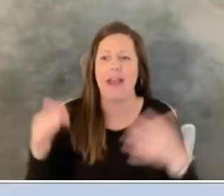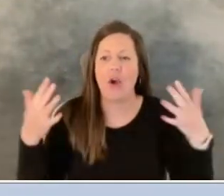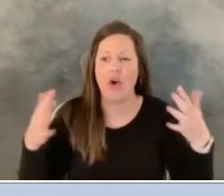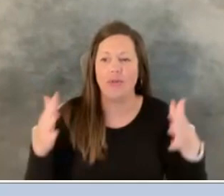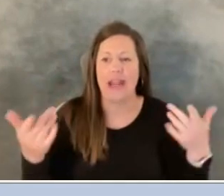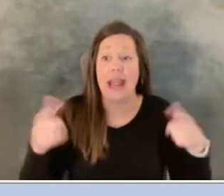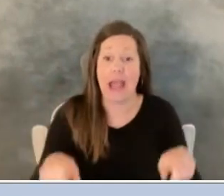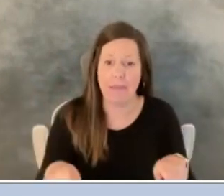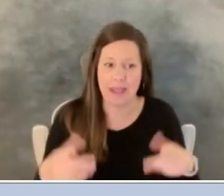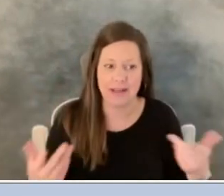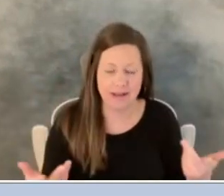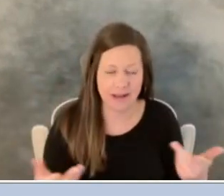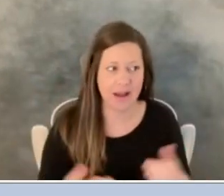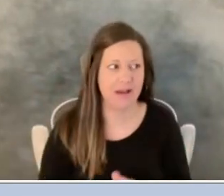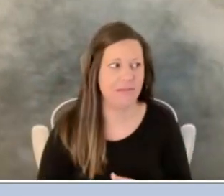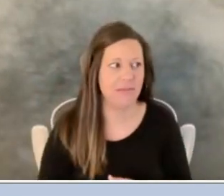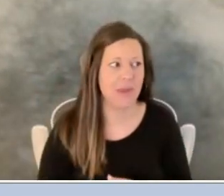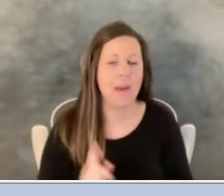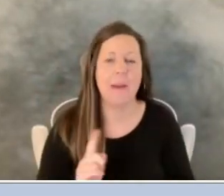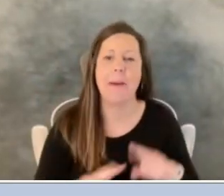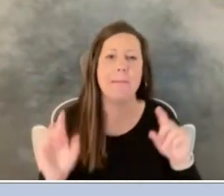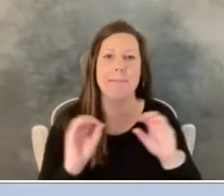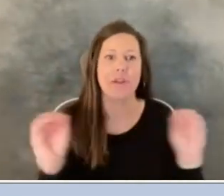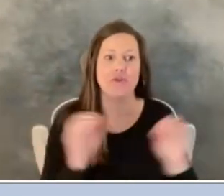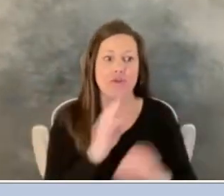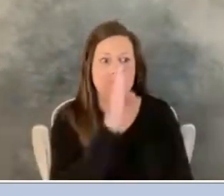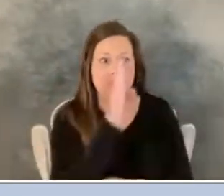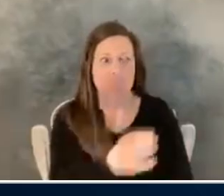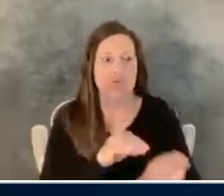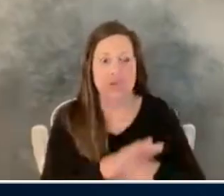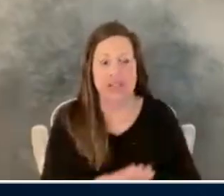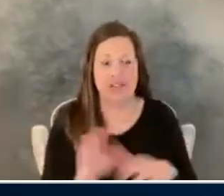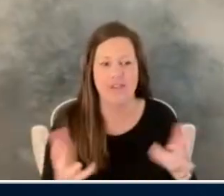But there's no straightforward scientific